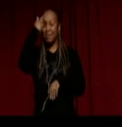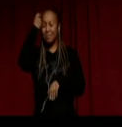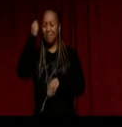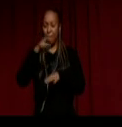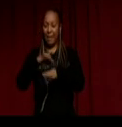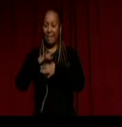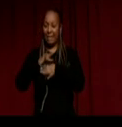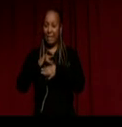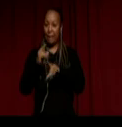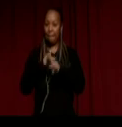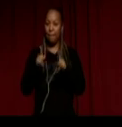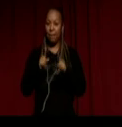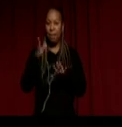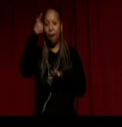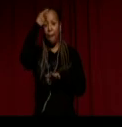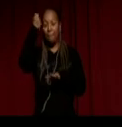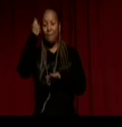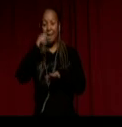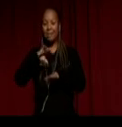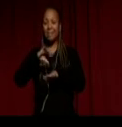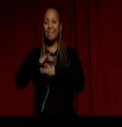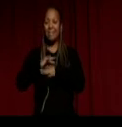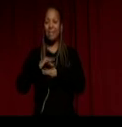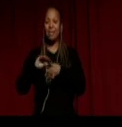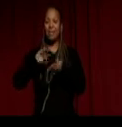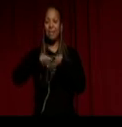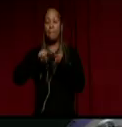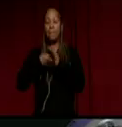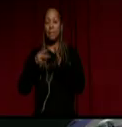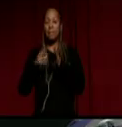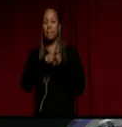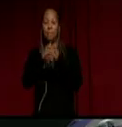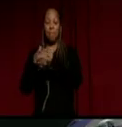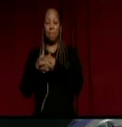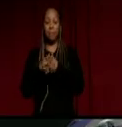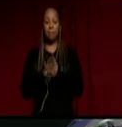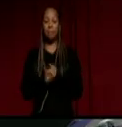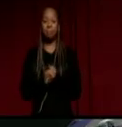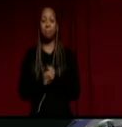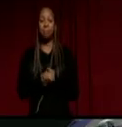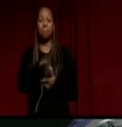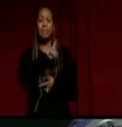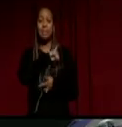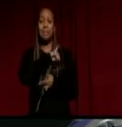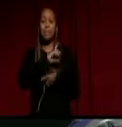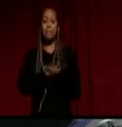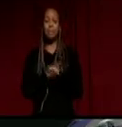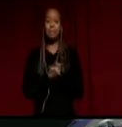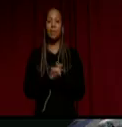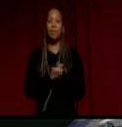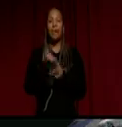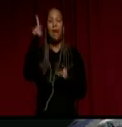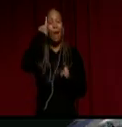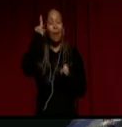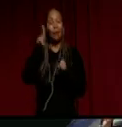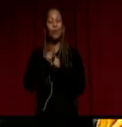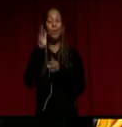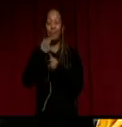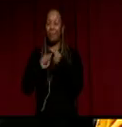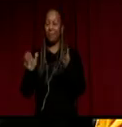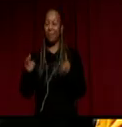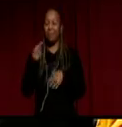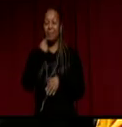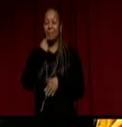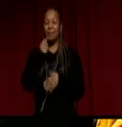skin, but because what our black skin has meant in America. Damon? Mm-hmm. Yeah, absolutely. I agree with everything Dr. Mason